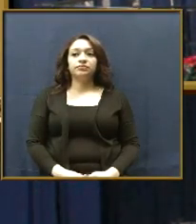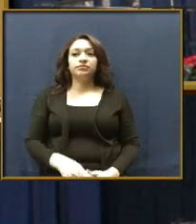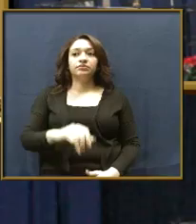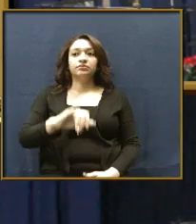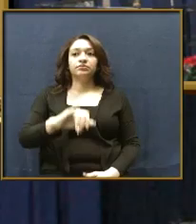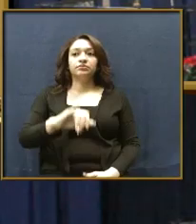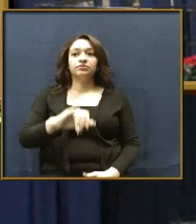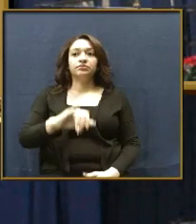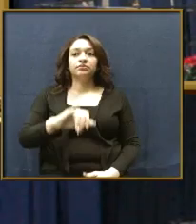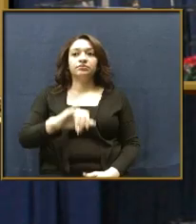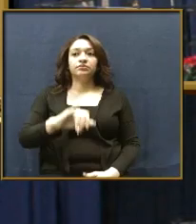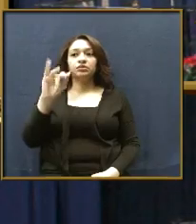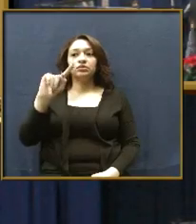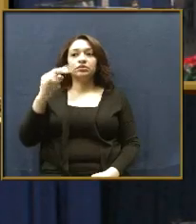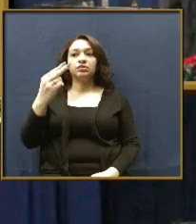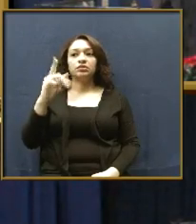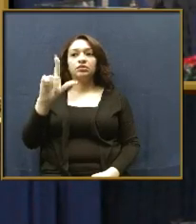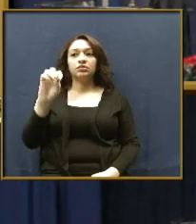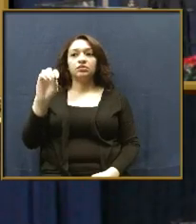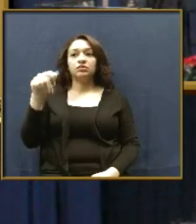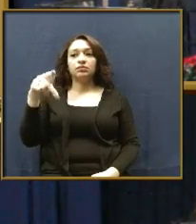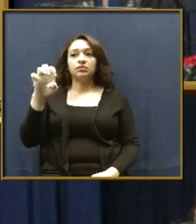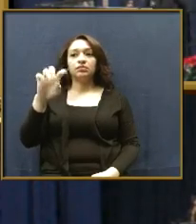Judith Lopez.